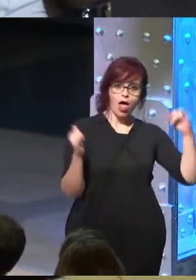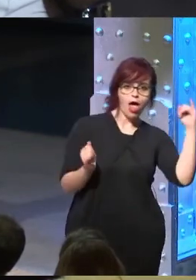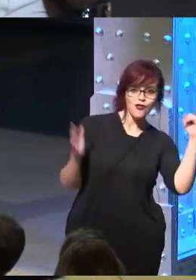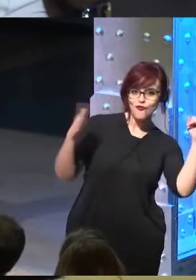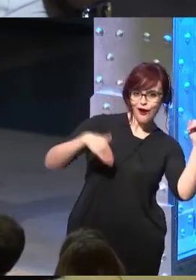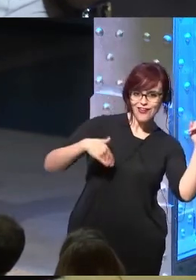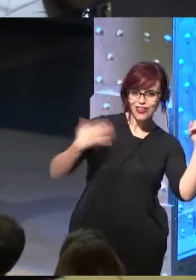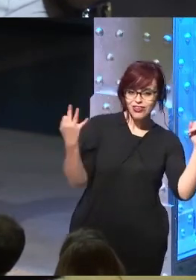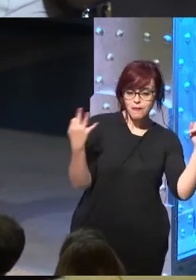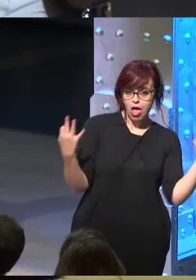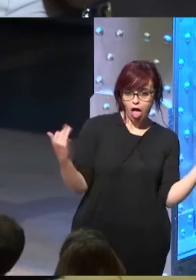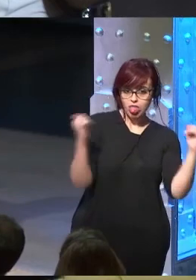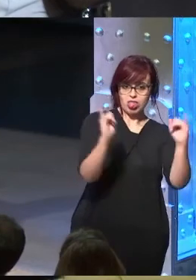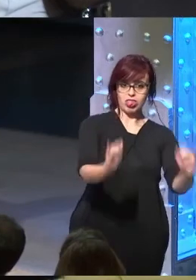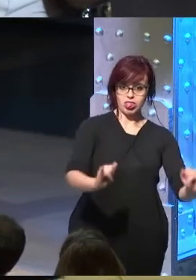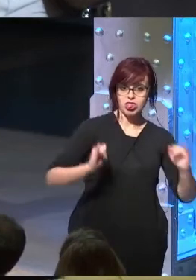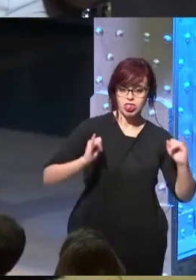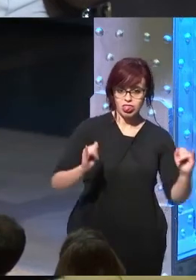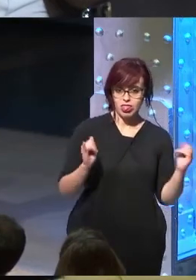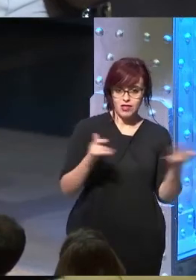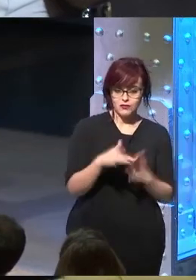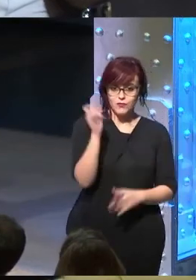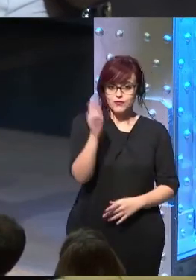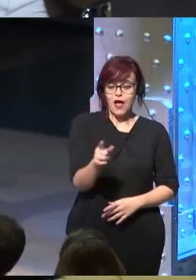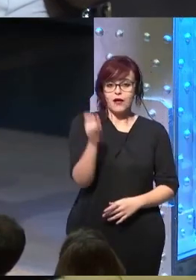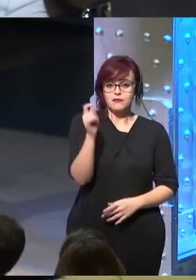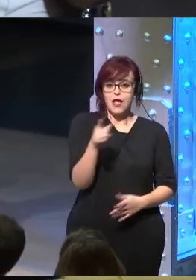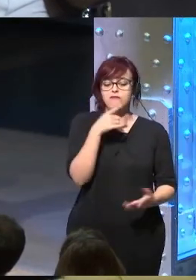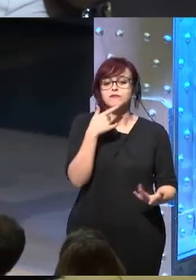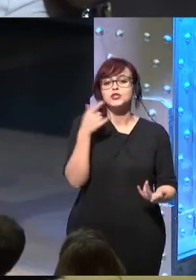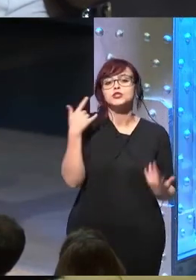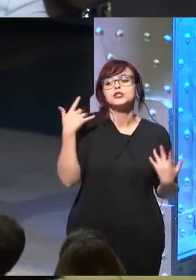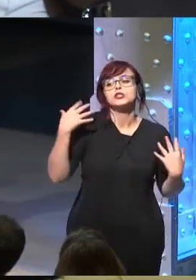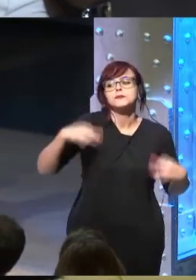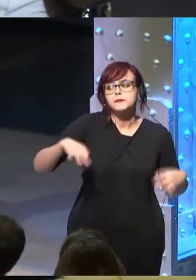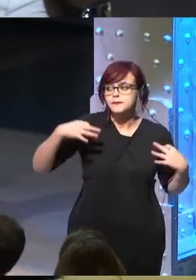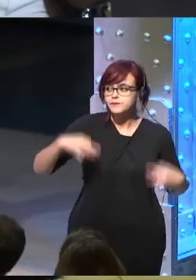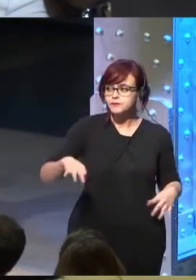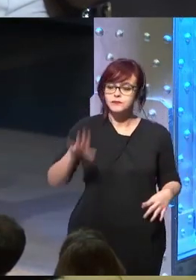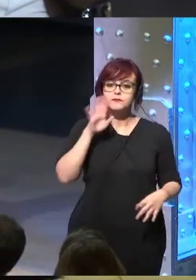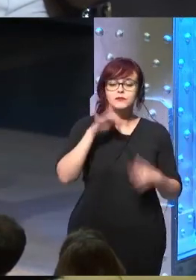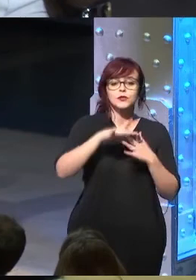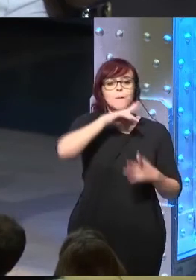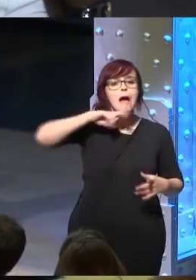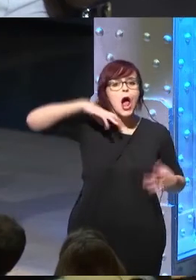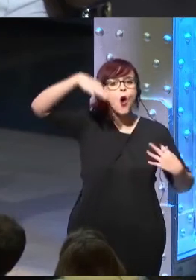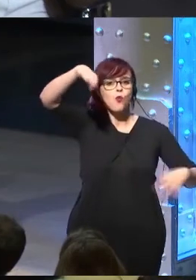is a singleton. I mean, singletons might join up with each other, but it's